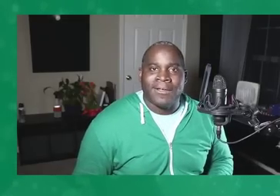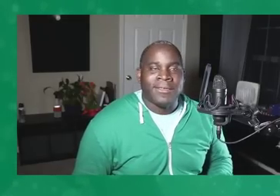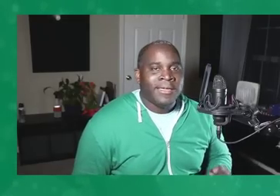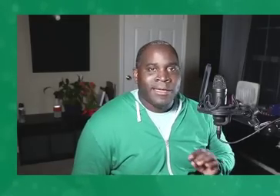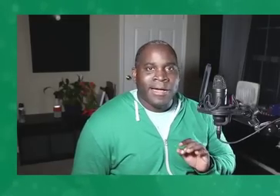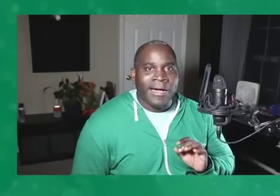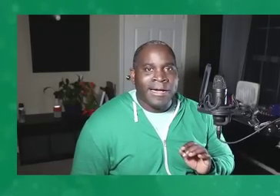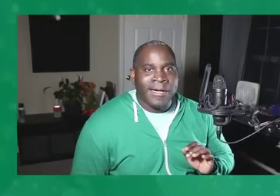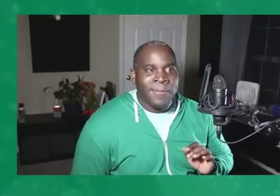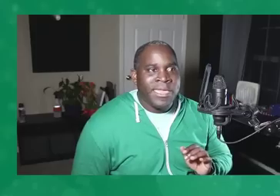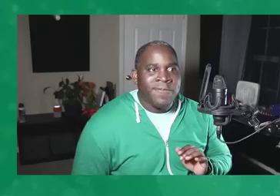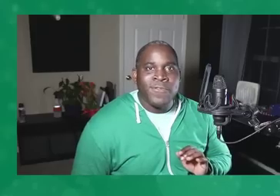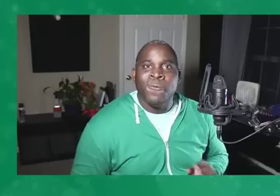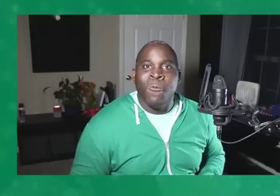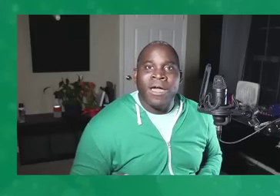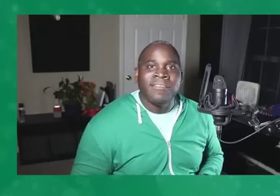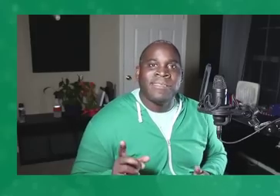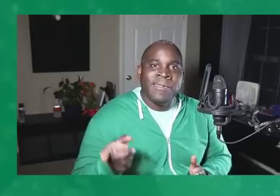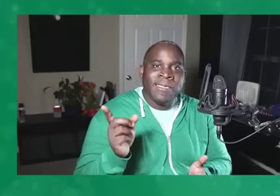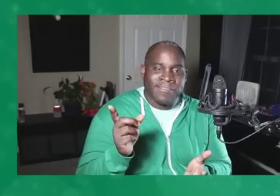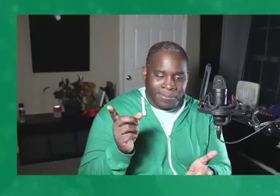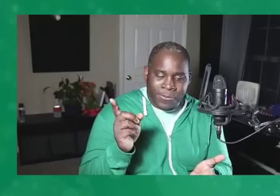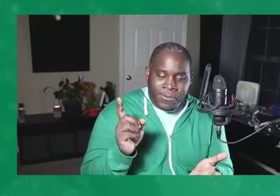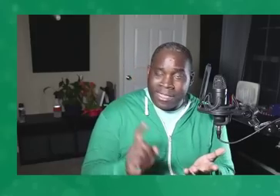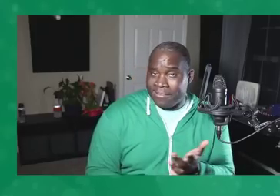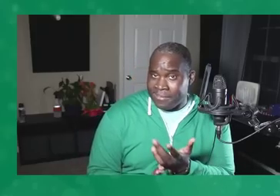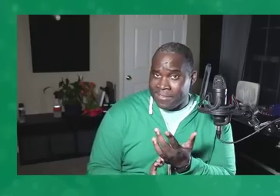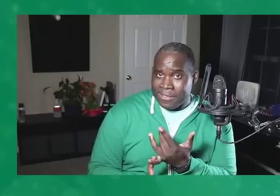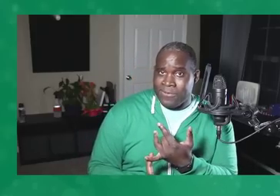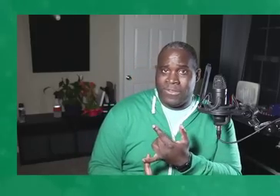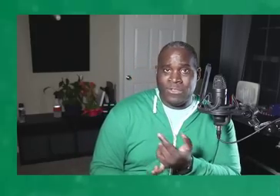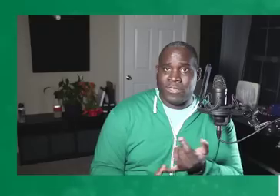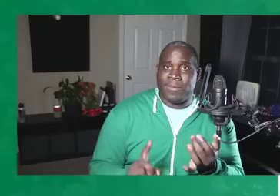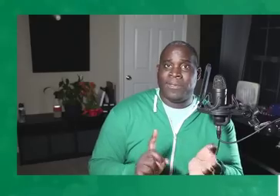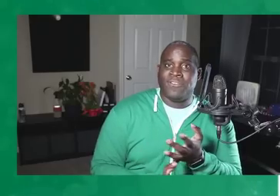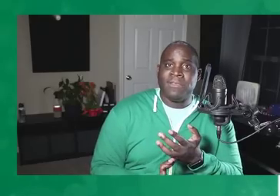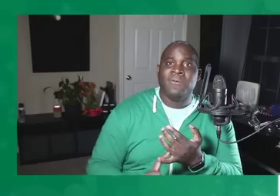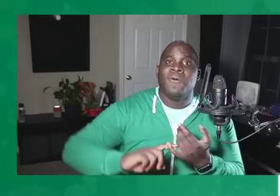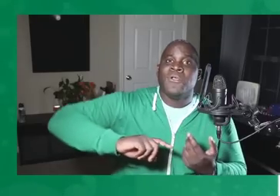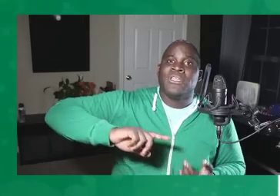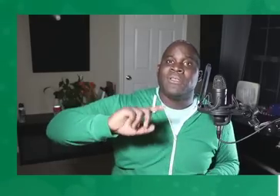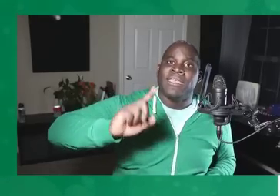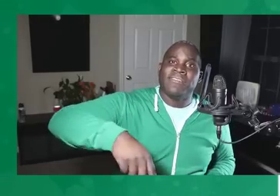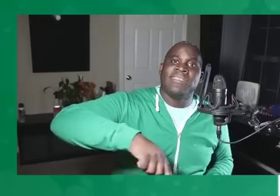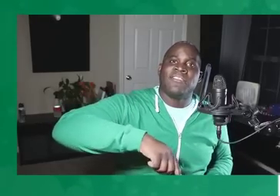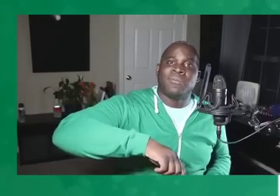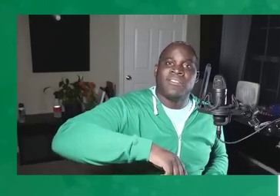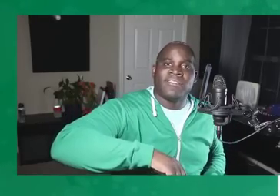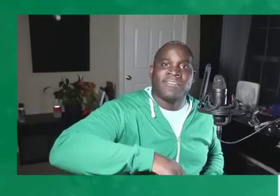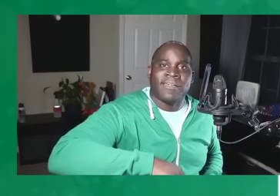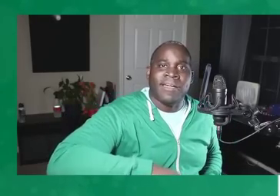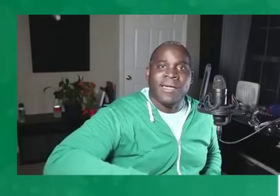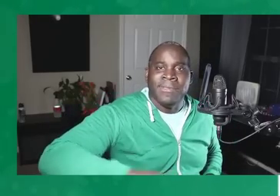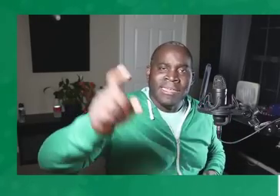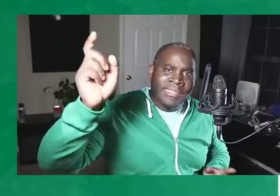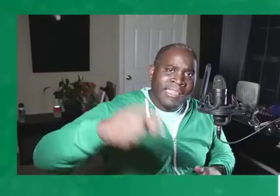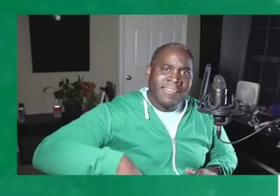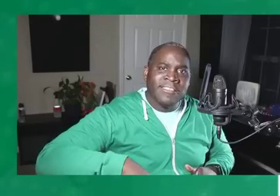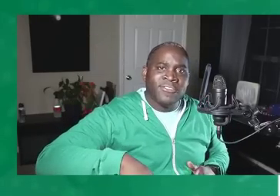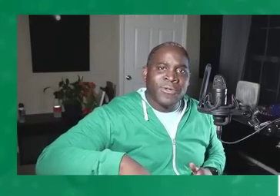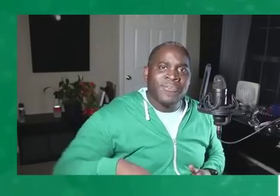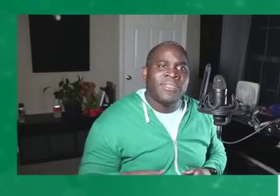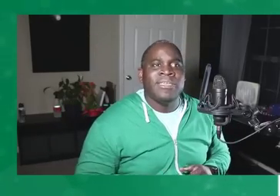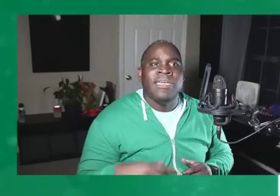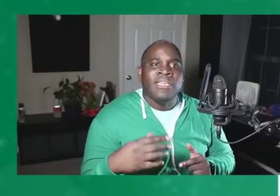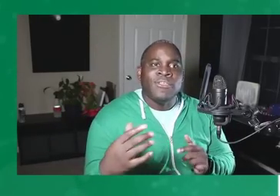stick around. If you want to see some cool SE videos, you can check out my channel, or you can go to se-playlist.com. Links